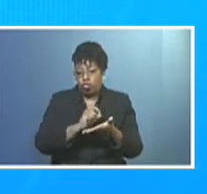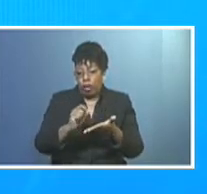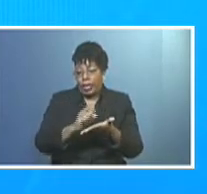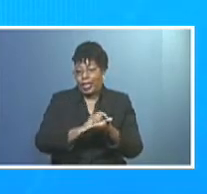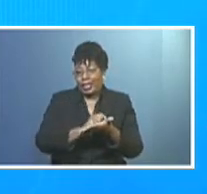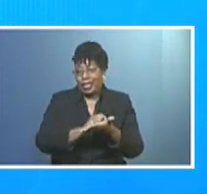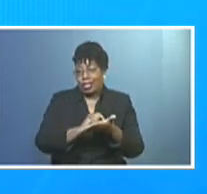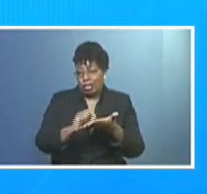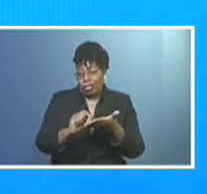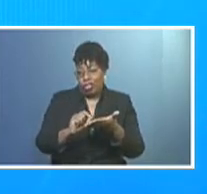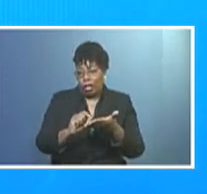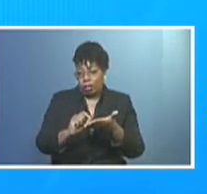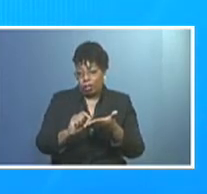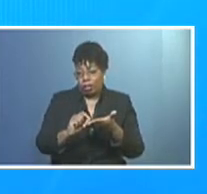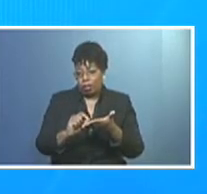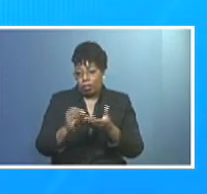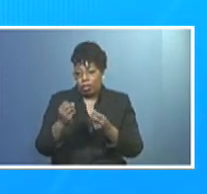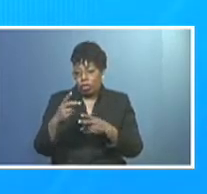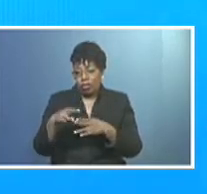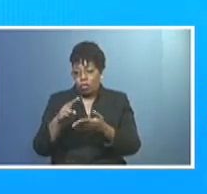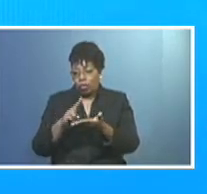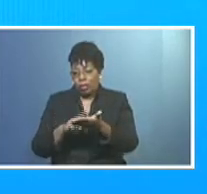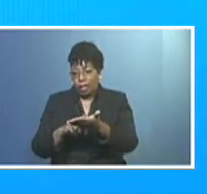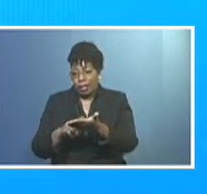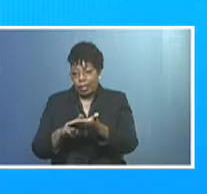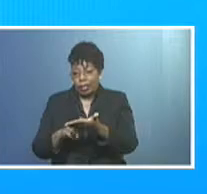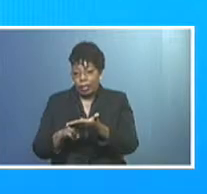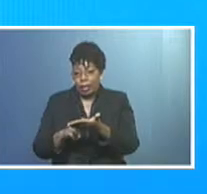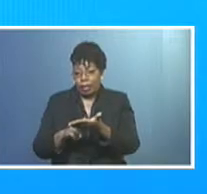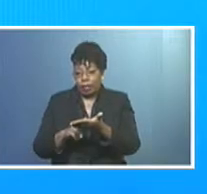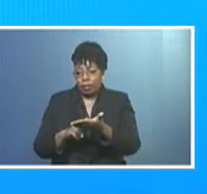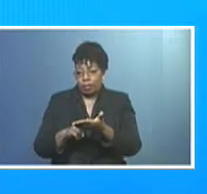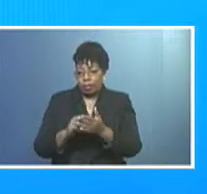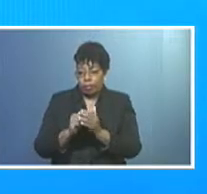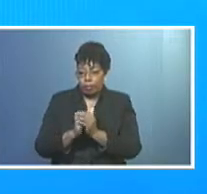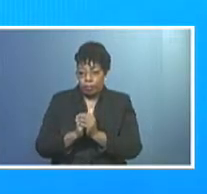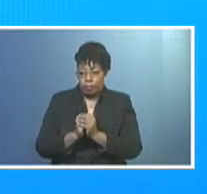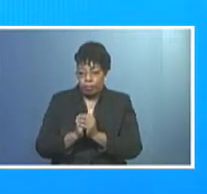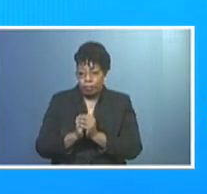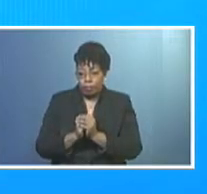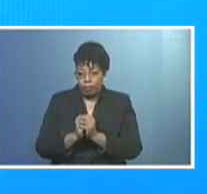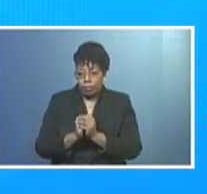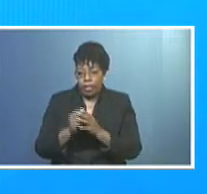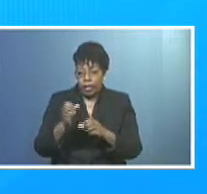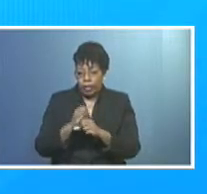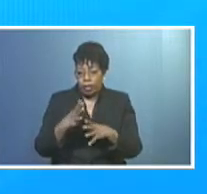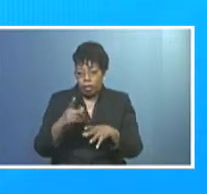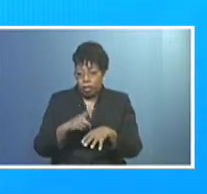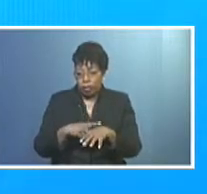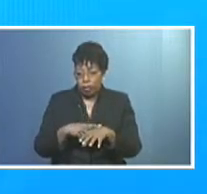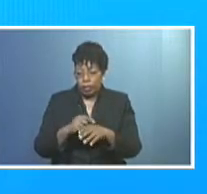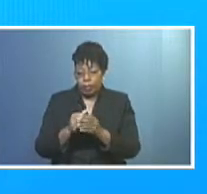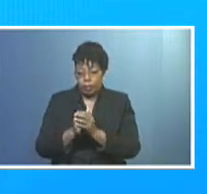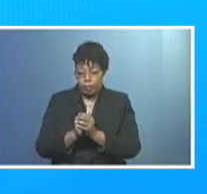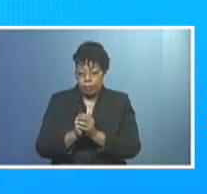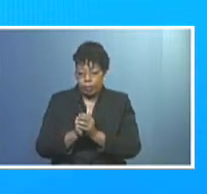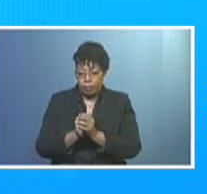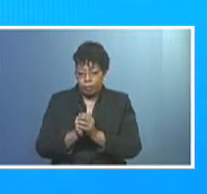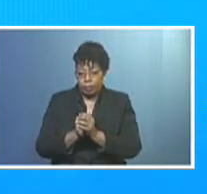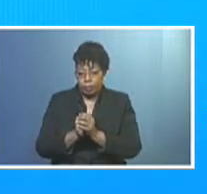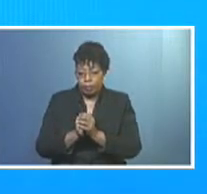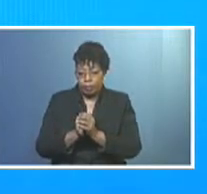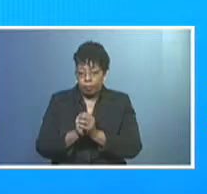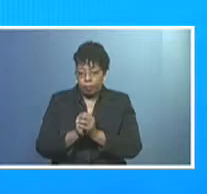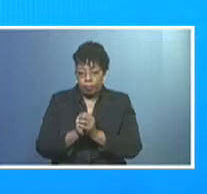check, to have it signed off, the whole 9 yards, you know, it's time intensive, I should say. And it also allows